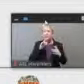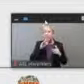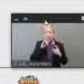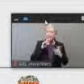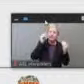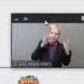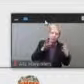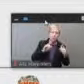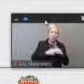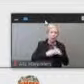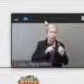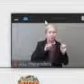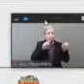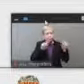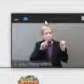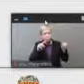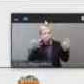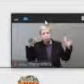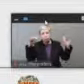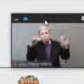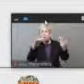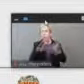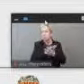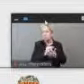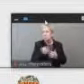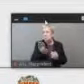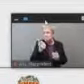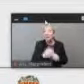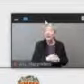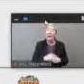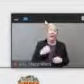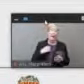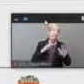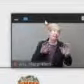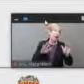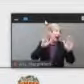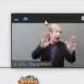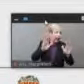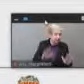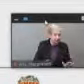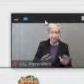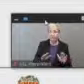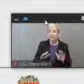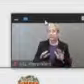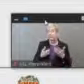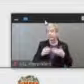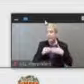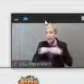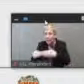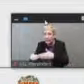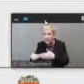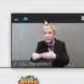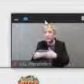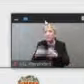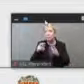in-person school. There's an excellent reentry guidance that forms the foundation of the work